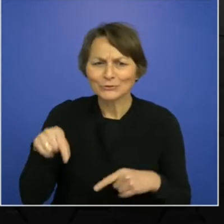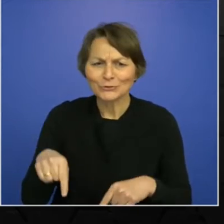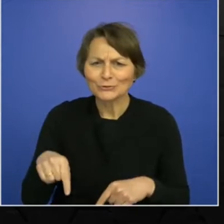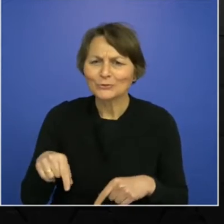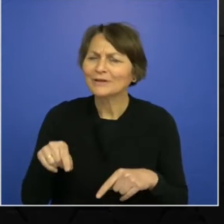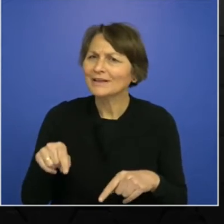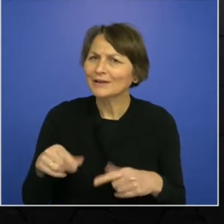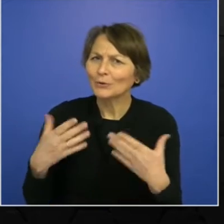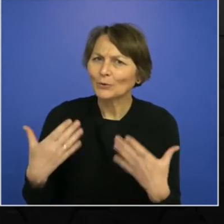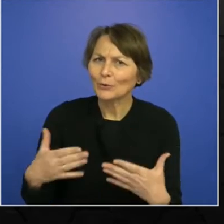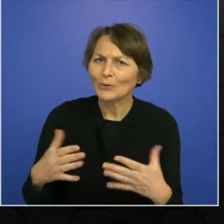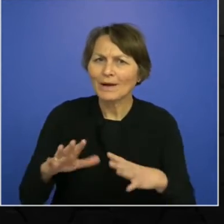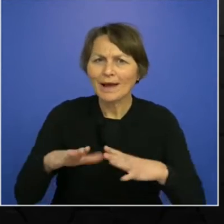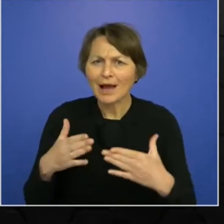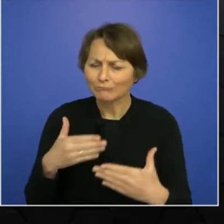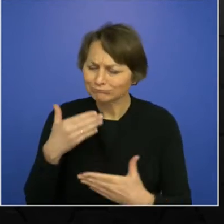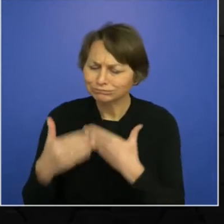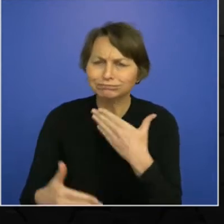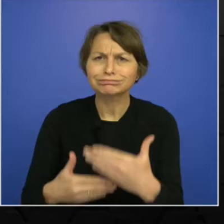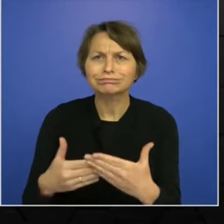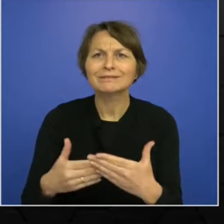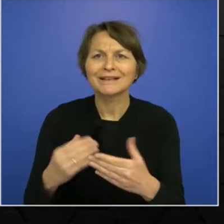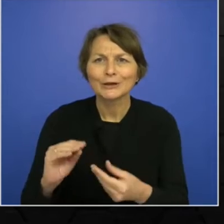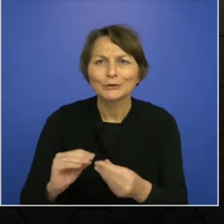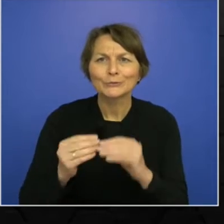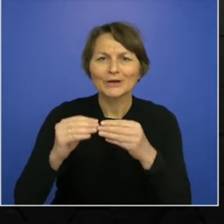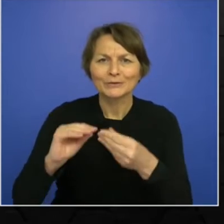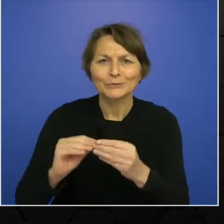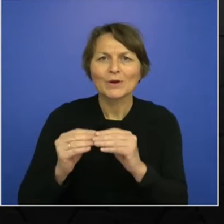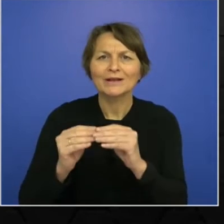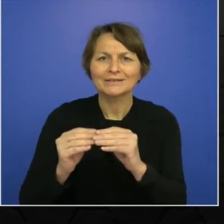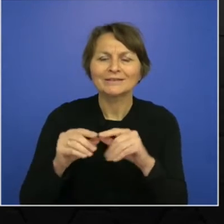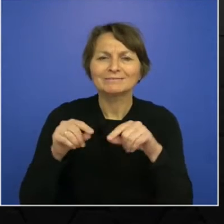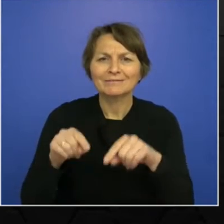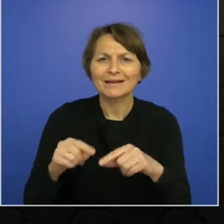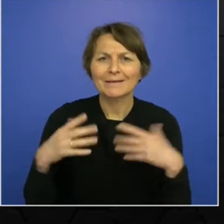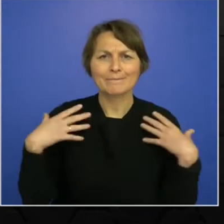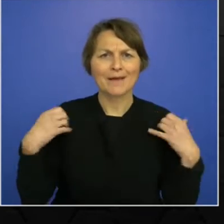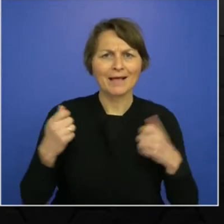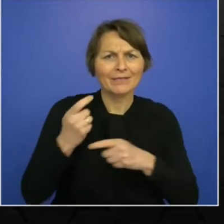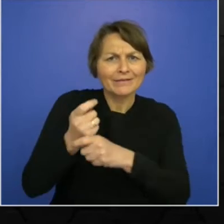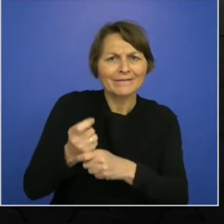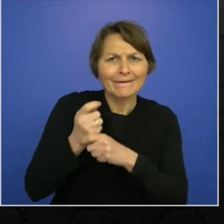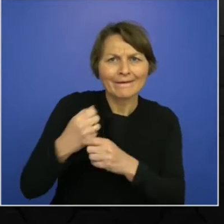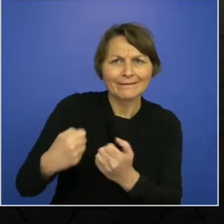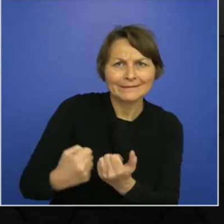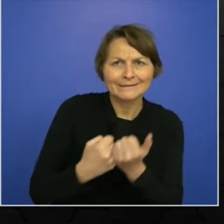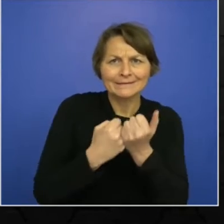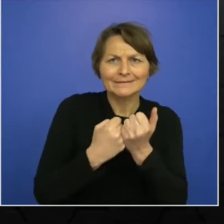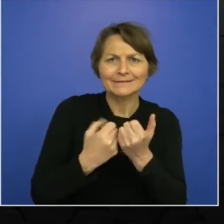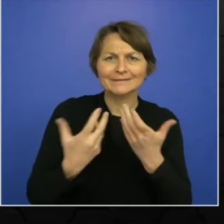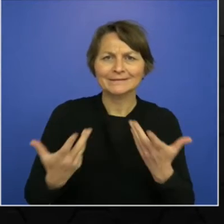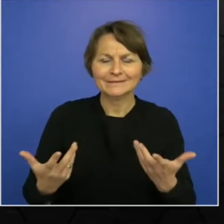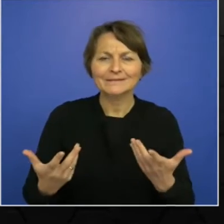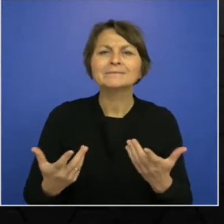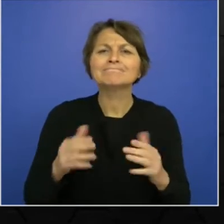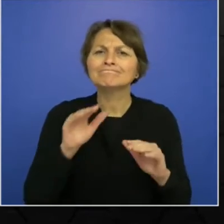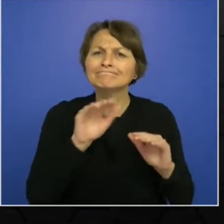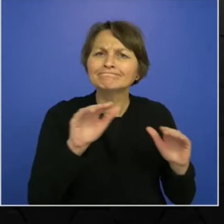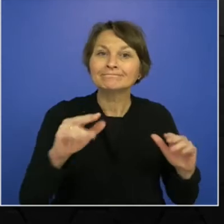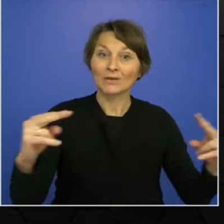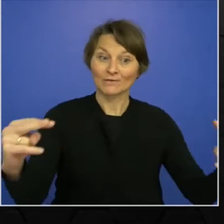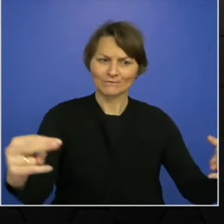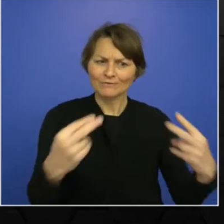with creating a virtual healthcare assistant. But before that, would you like to tell our viewers a little bit more about